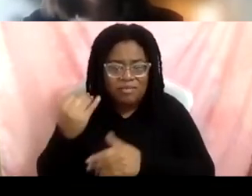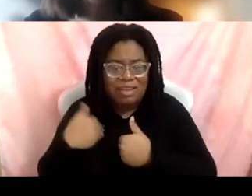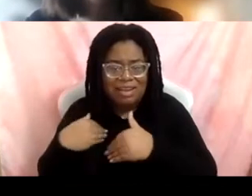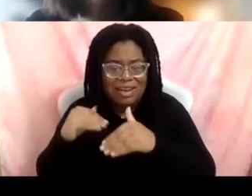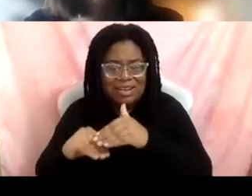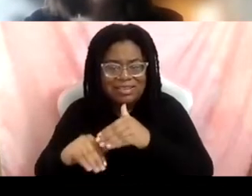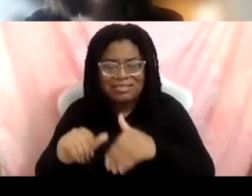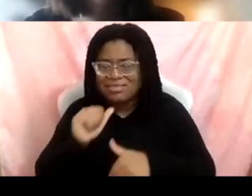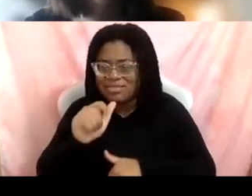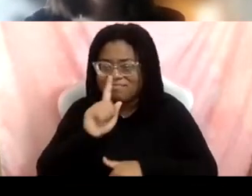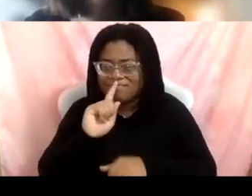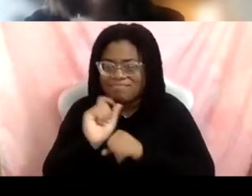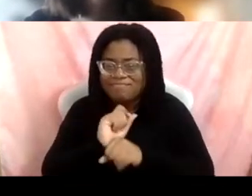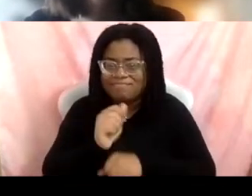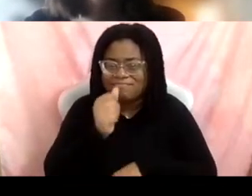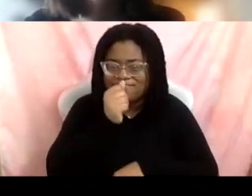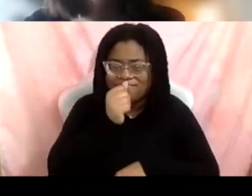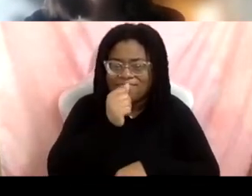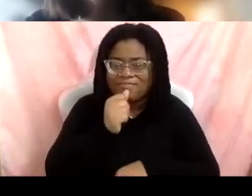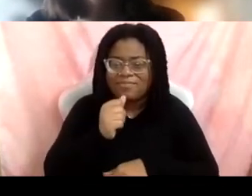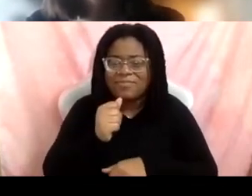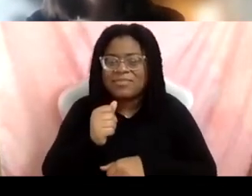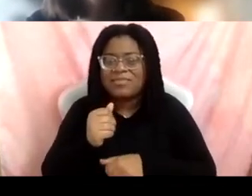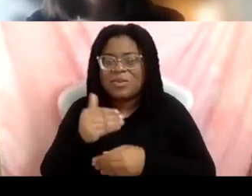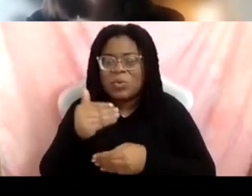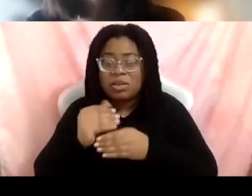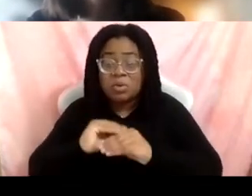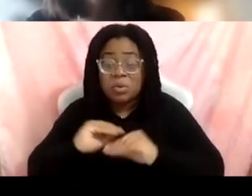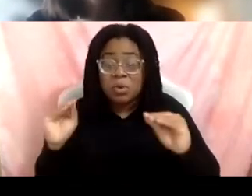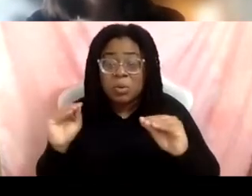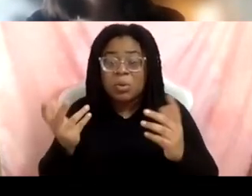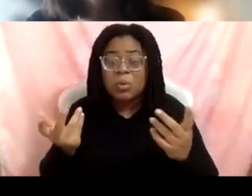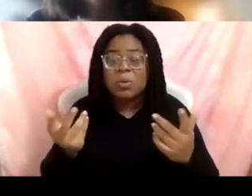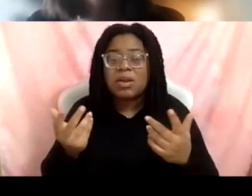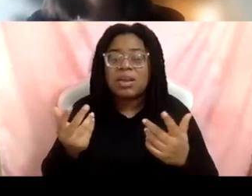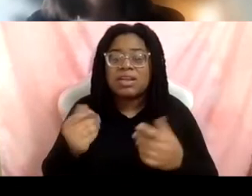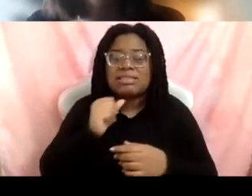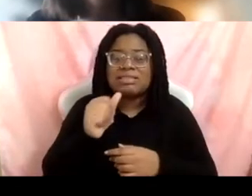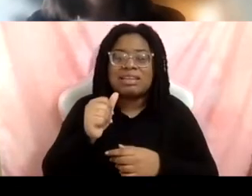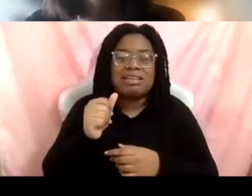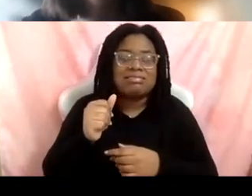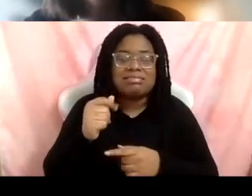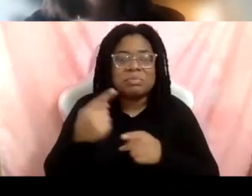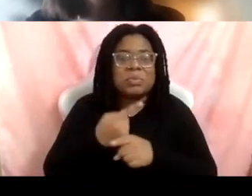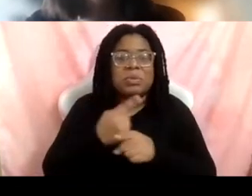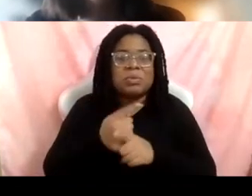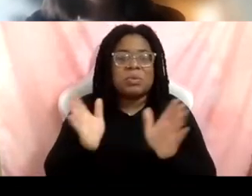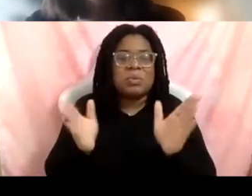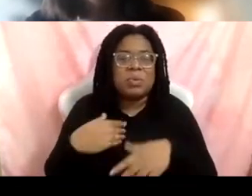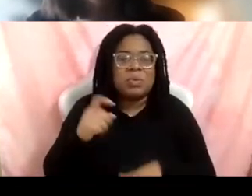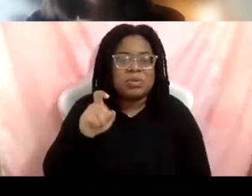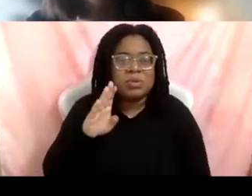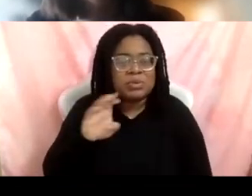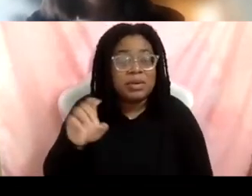it wasn't actually private, and it was windowless and it wasn't really, like a proper room that it should be. I know